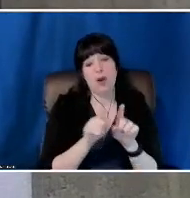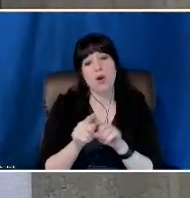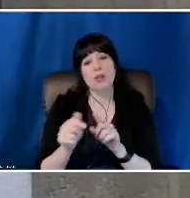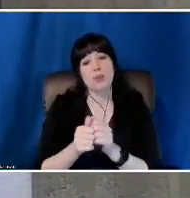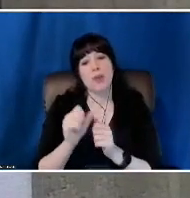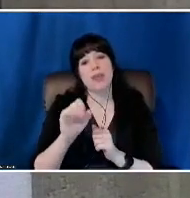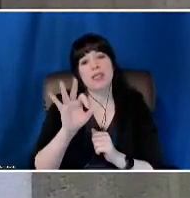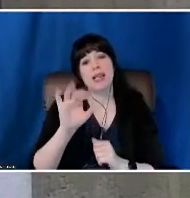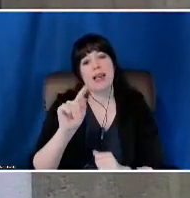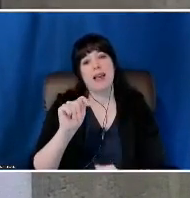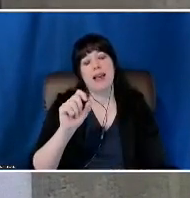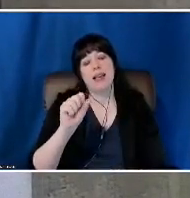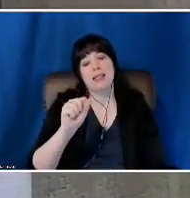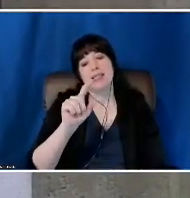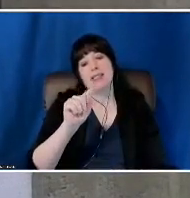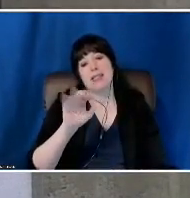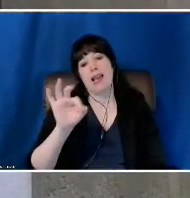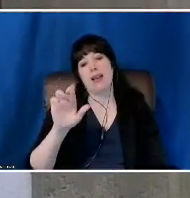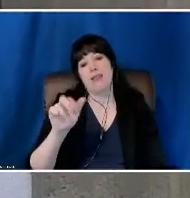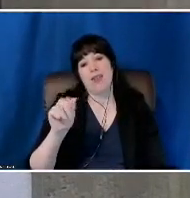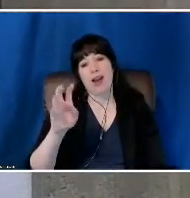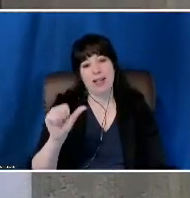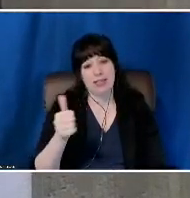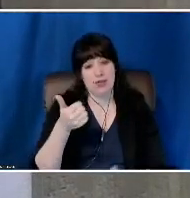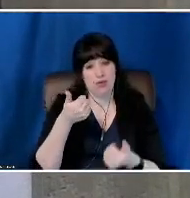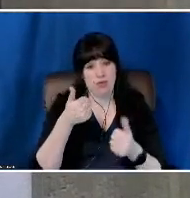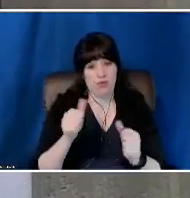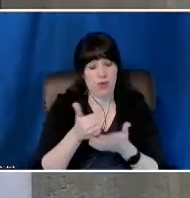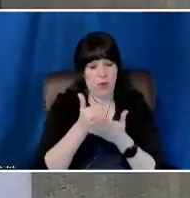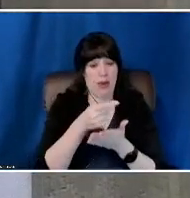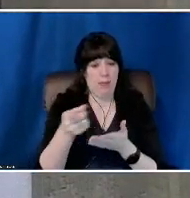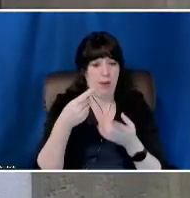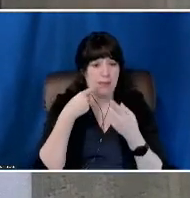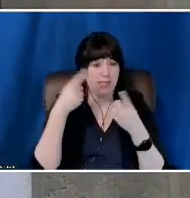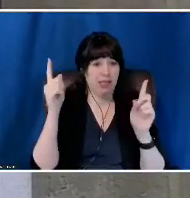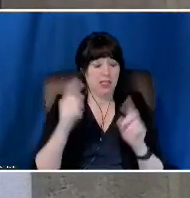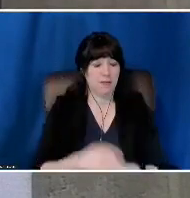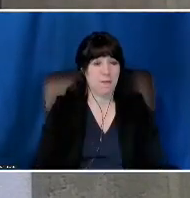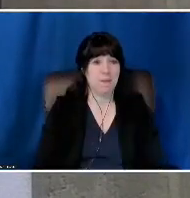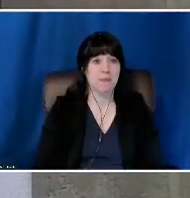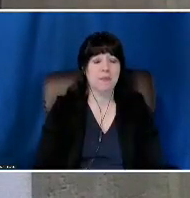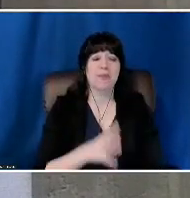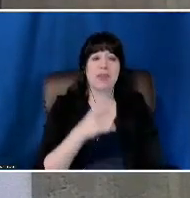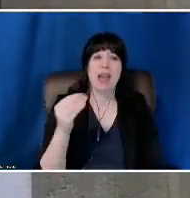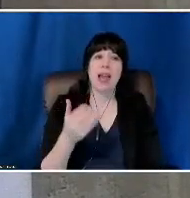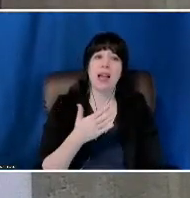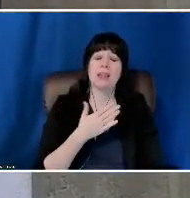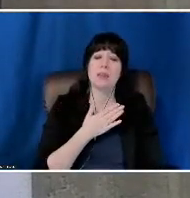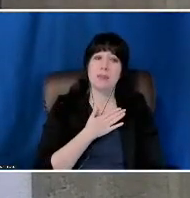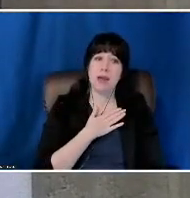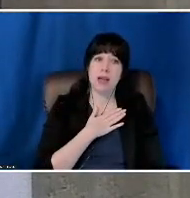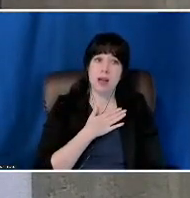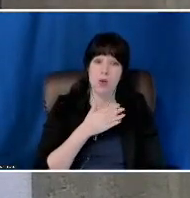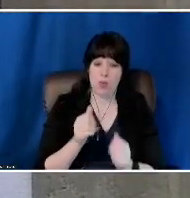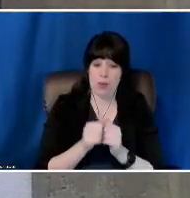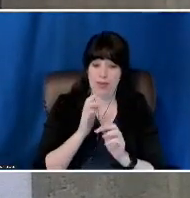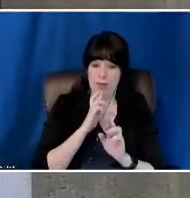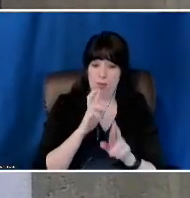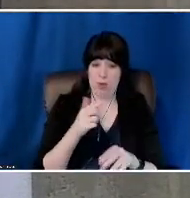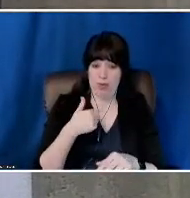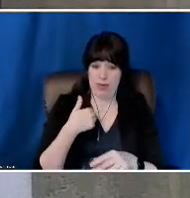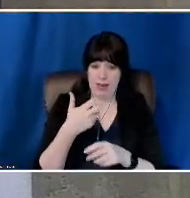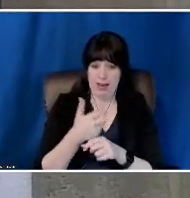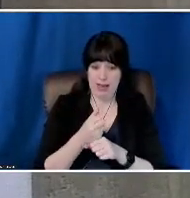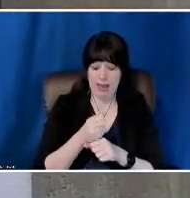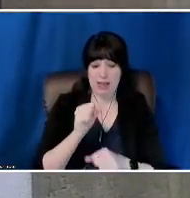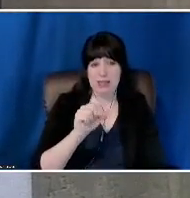to help them be successful. And my What the report that I got was that St. Francis